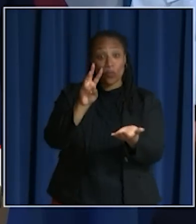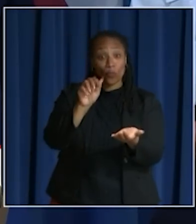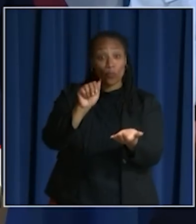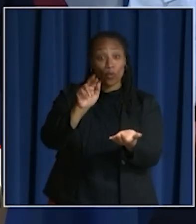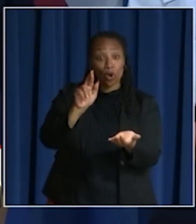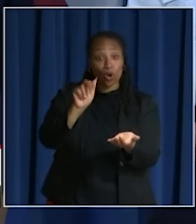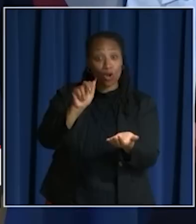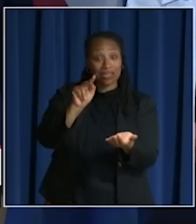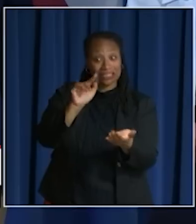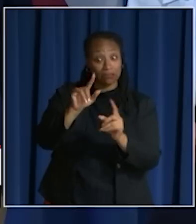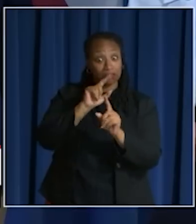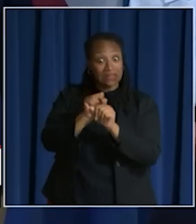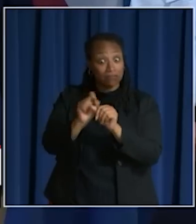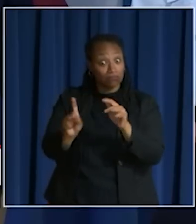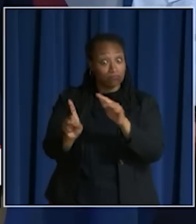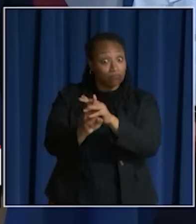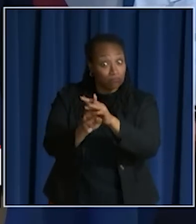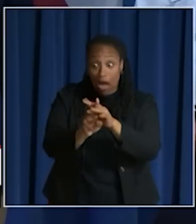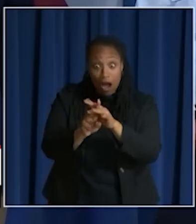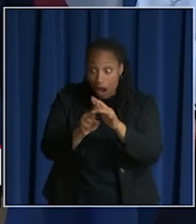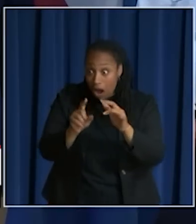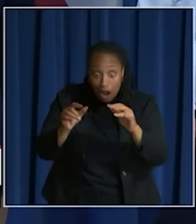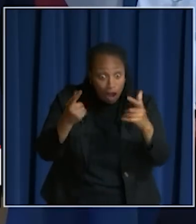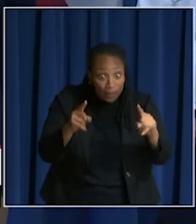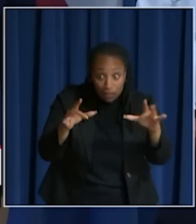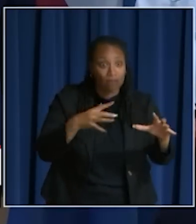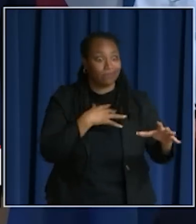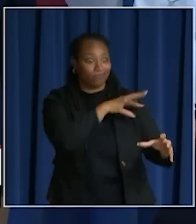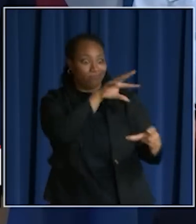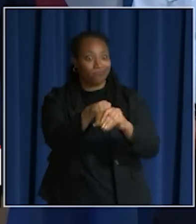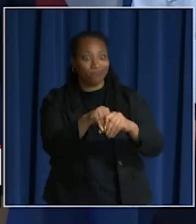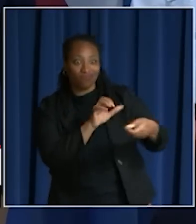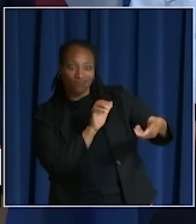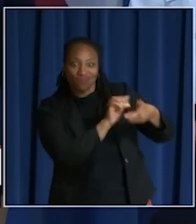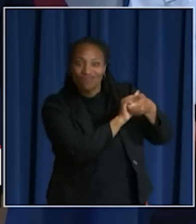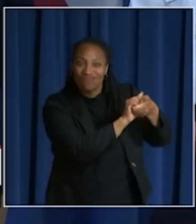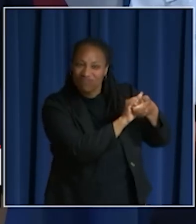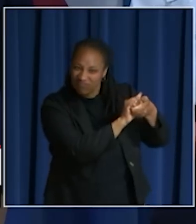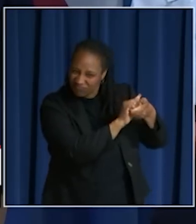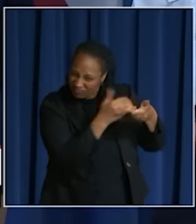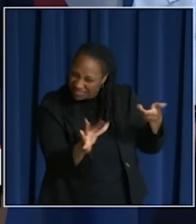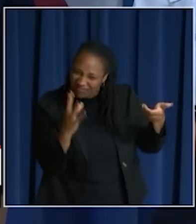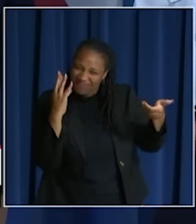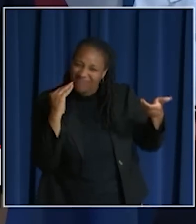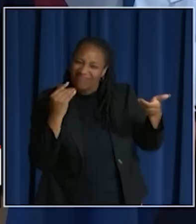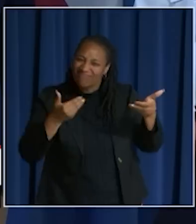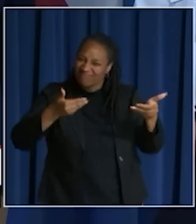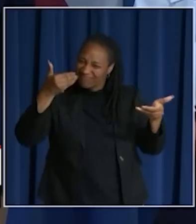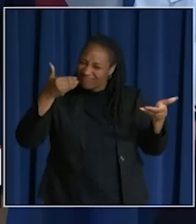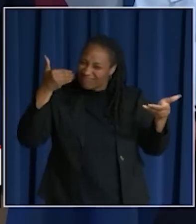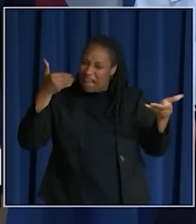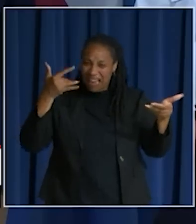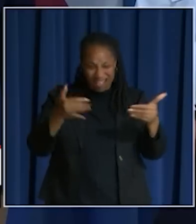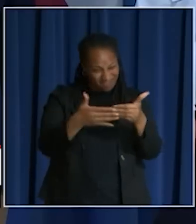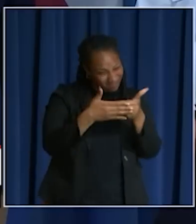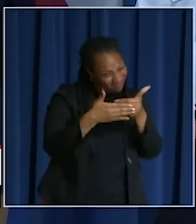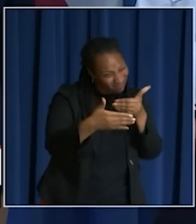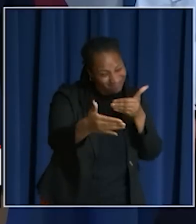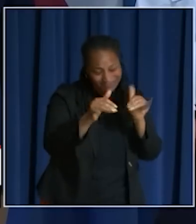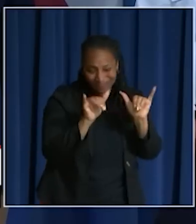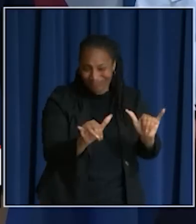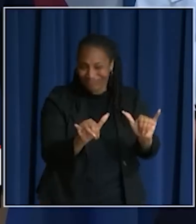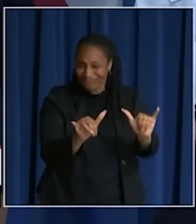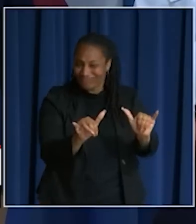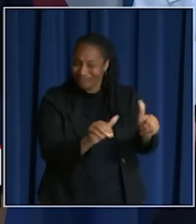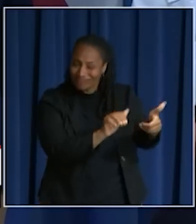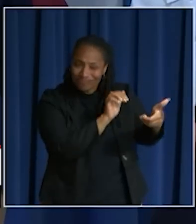Division, and it is my intent and my police department's intent to continue those efforts. What you will see is an enhanced presence. The second